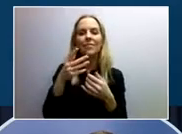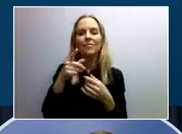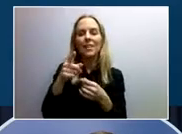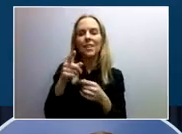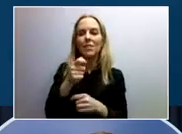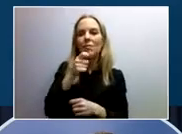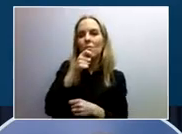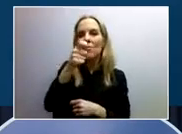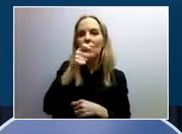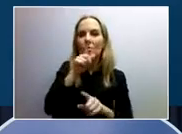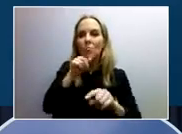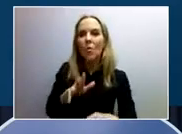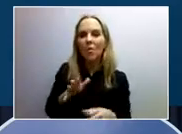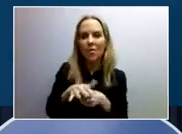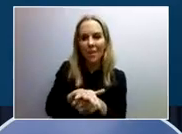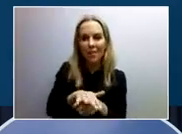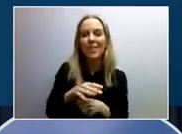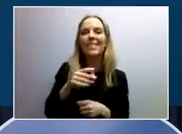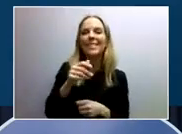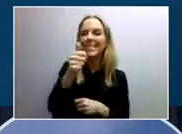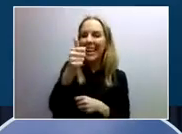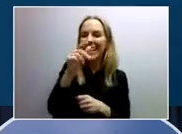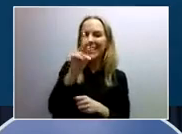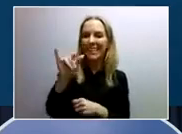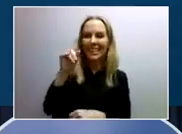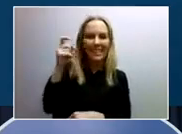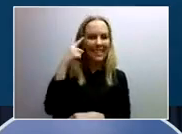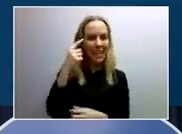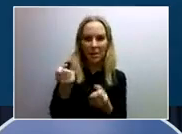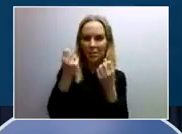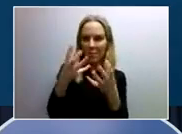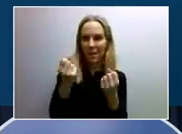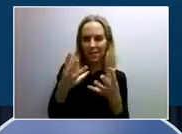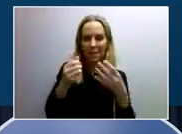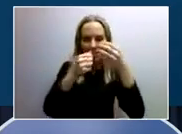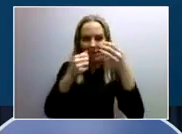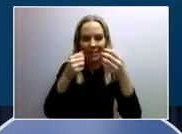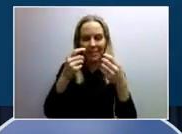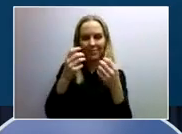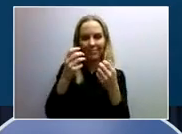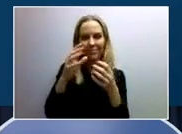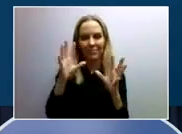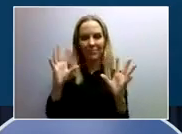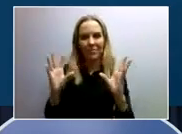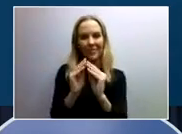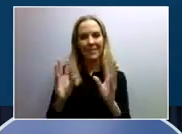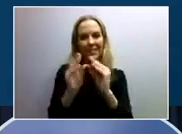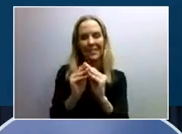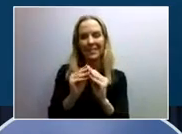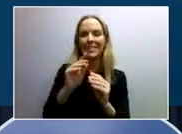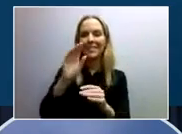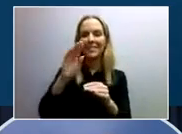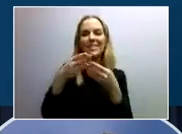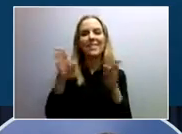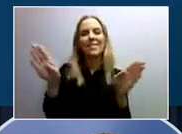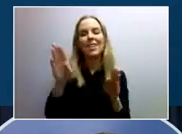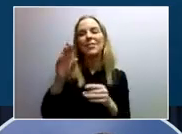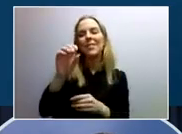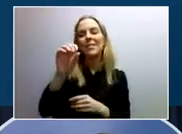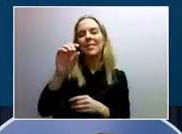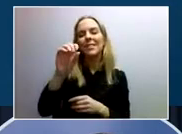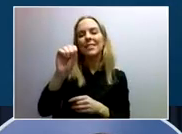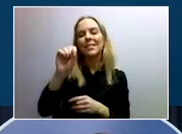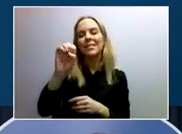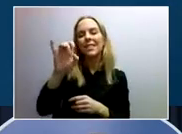including 2 named Beshear, and many, many General Assembly sessions. And for all the events that happened in or around the Capitol, both